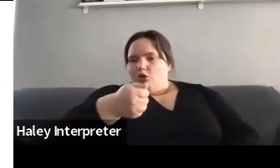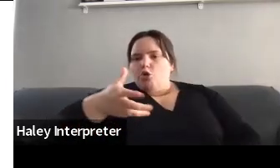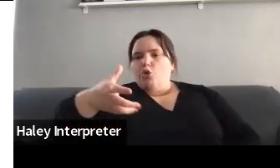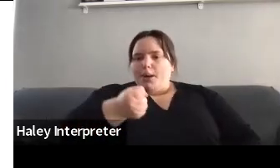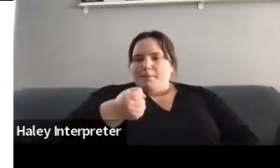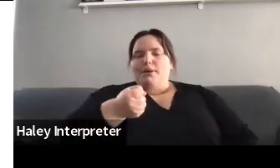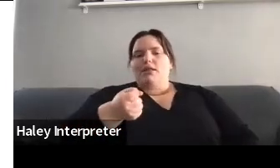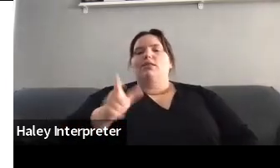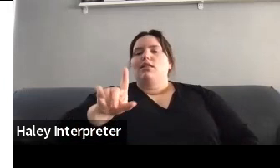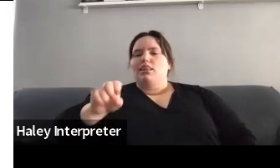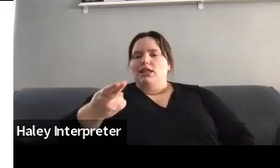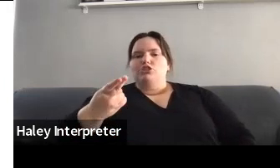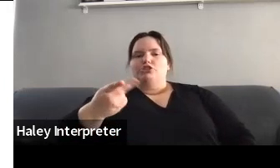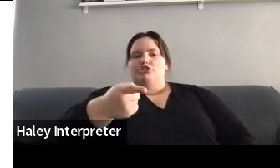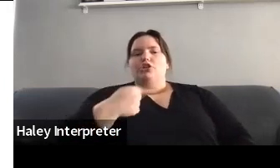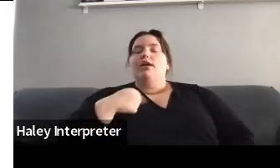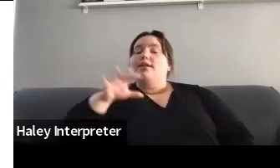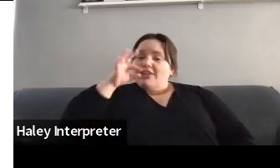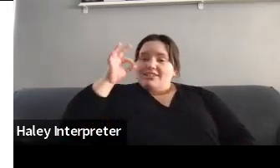are cat leashes and